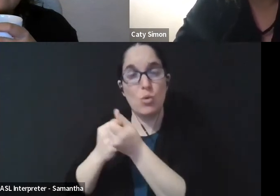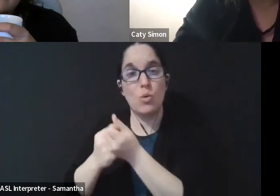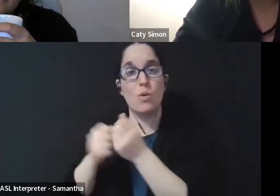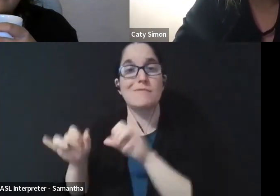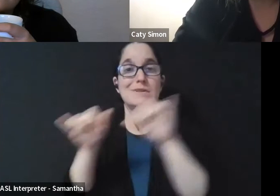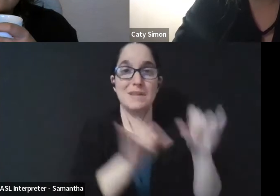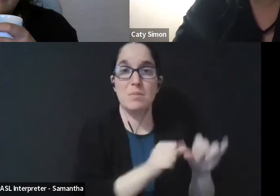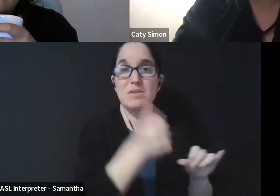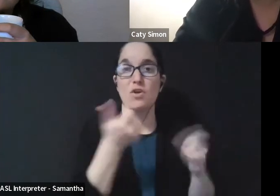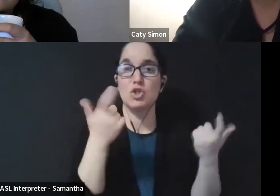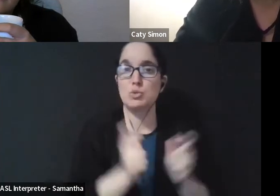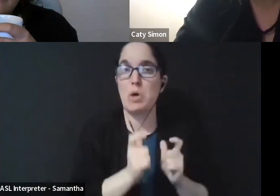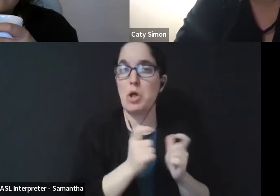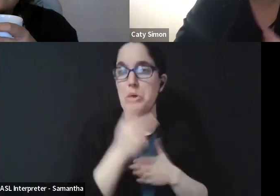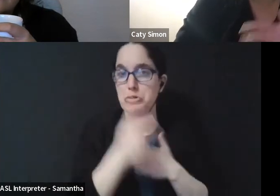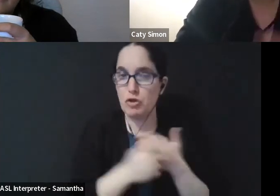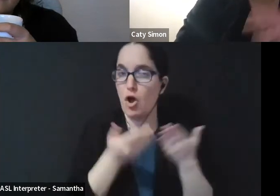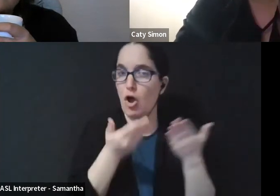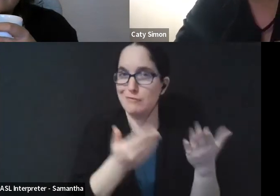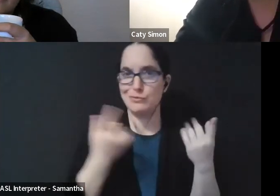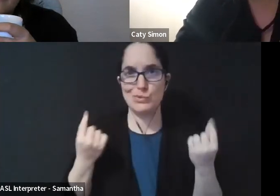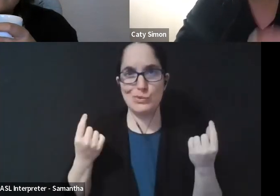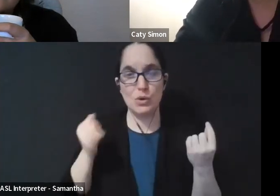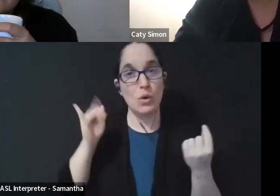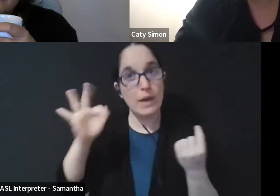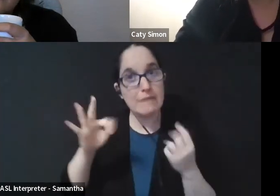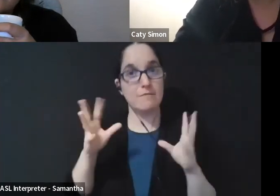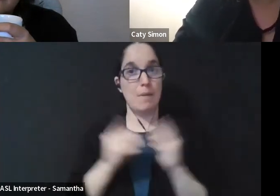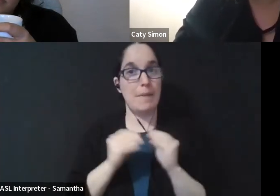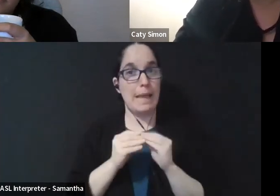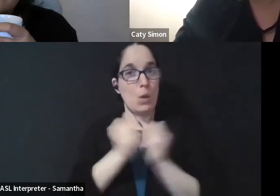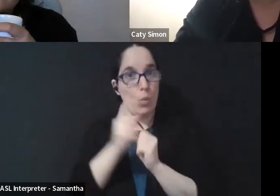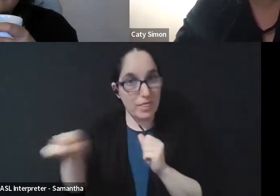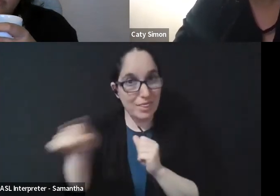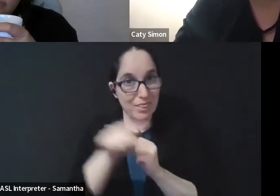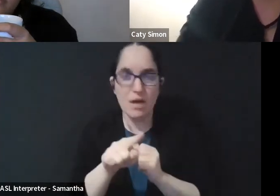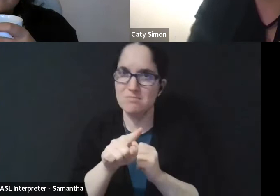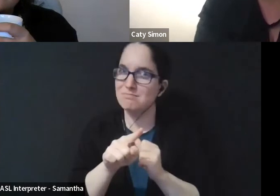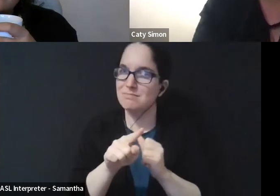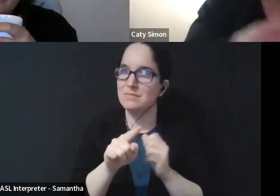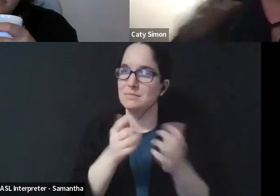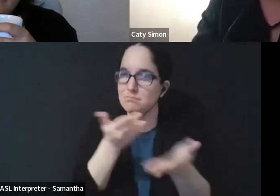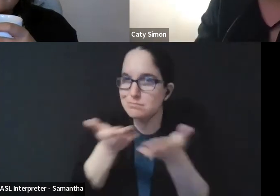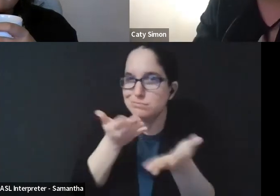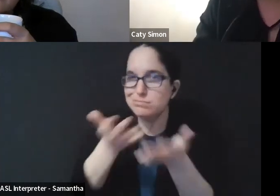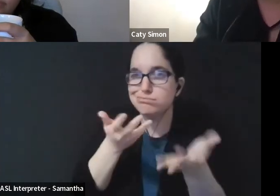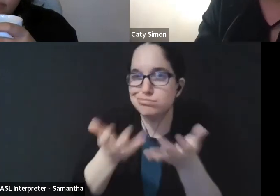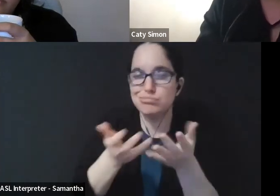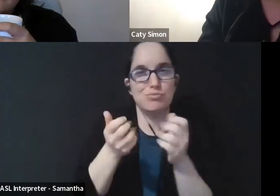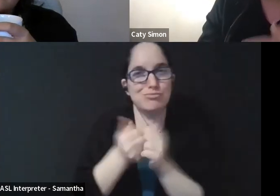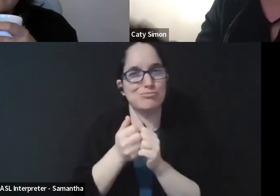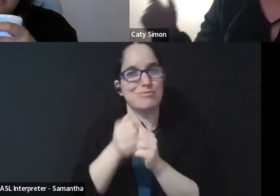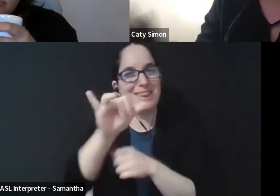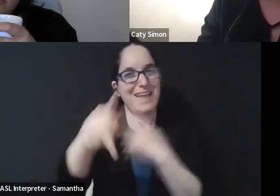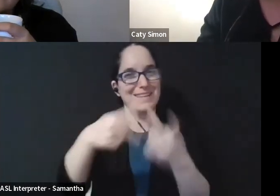is offered. It often feels like in meetings with researchers that we're bartering a letter of support, what is ultimately actually valuable